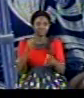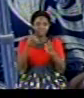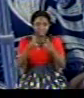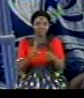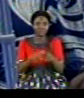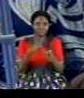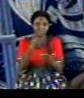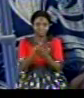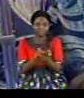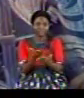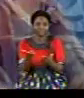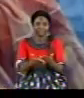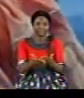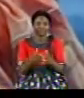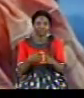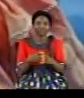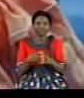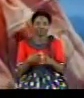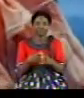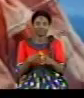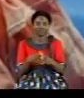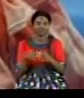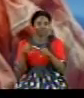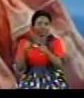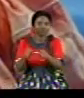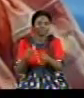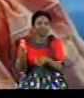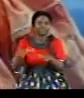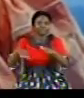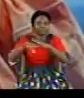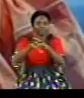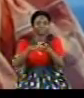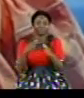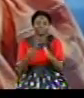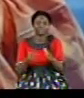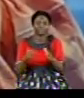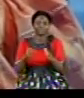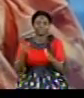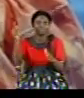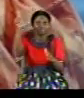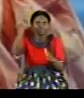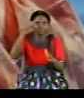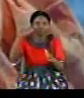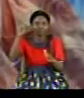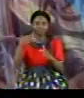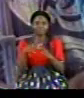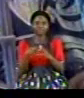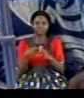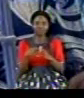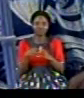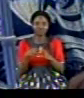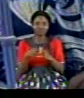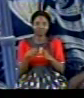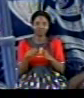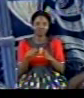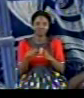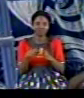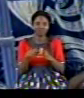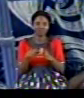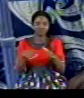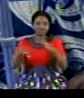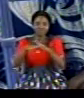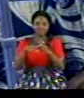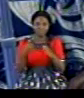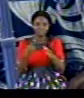place. Stayed here under the sun, since from morning till afternoon under the sun, till